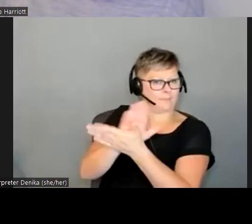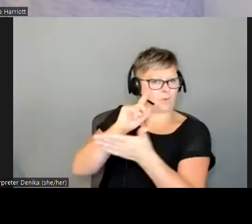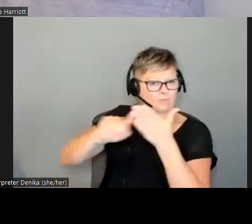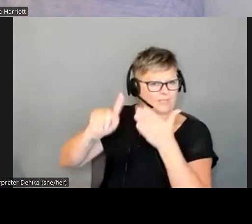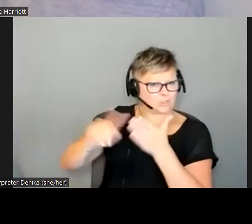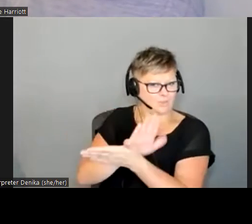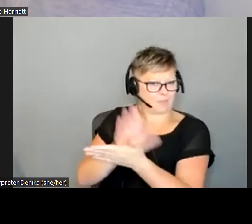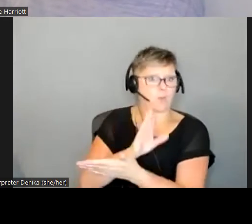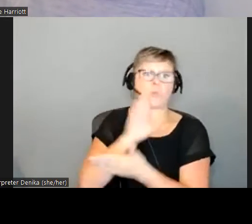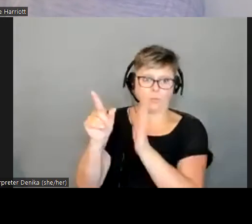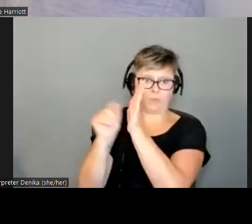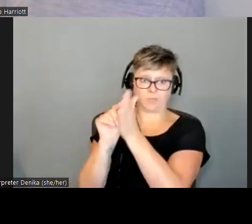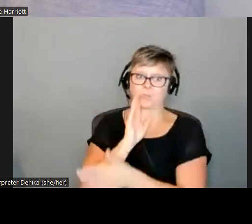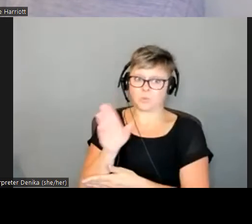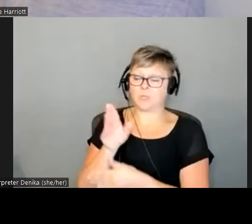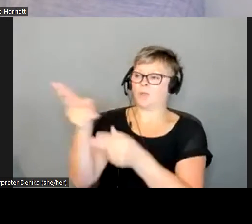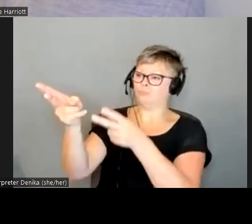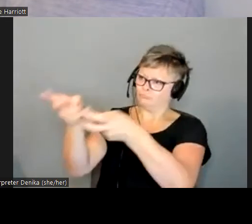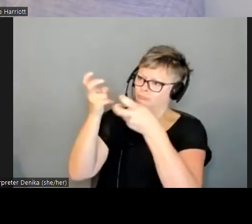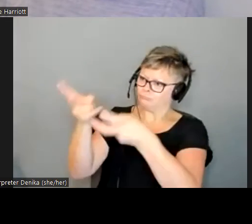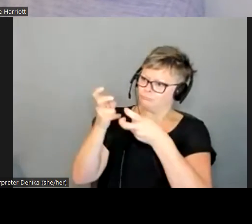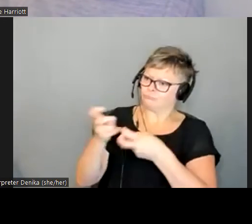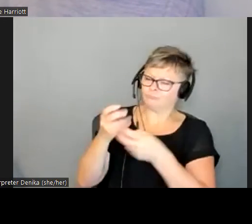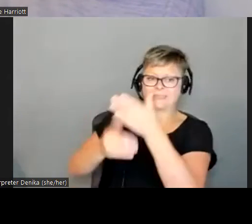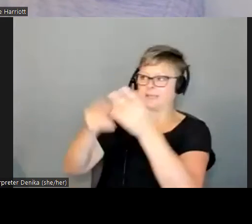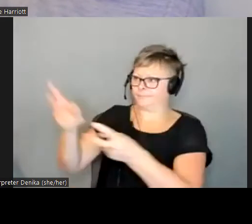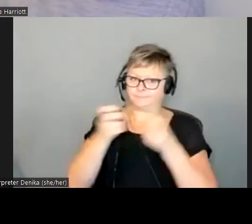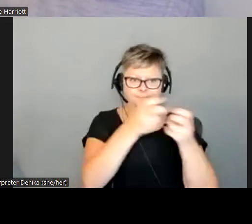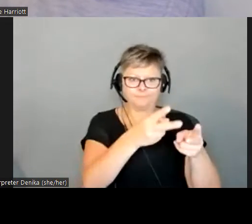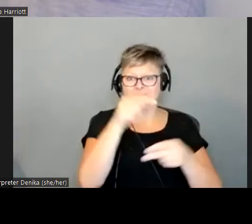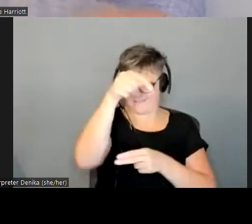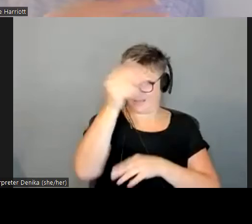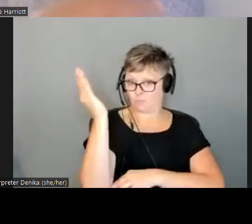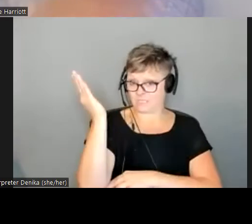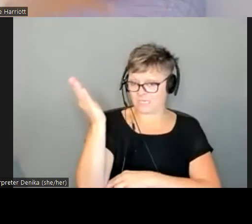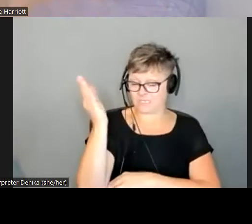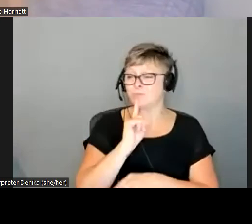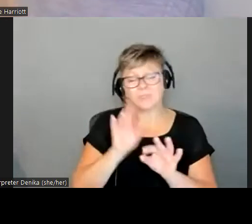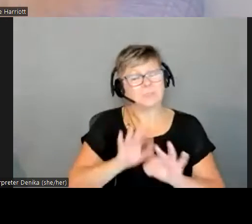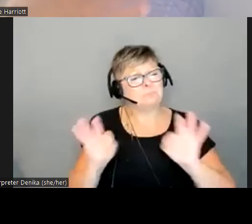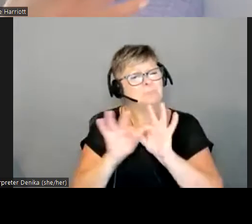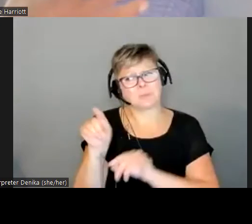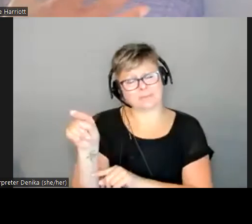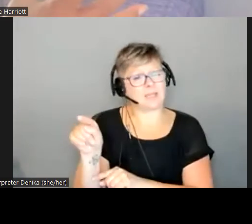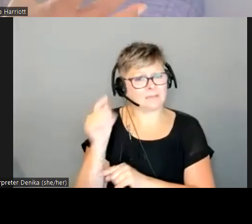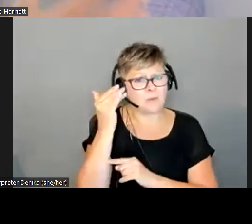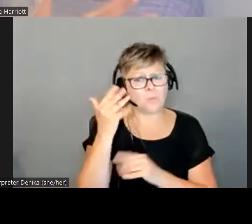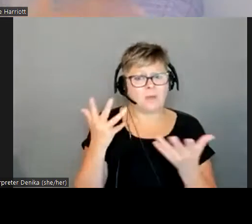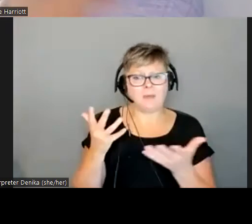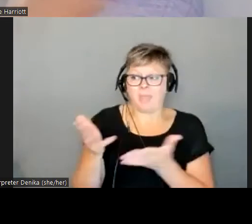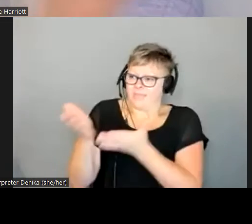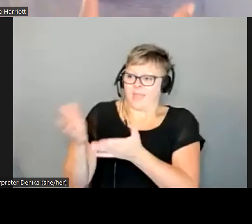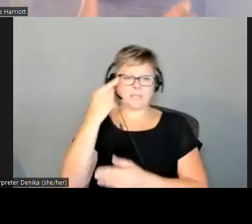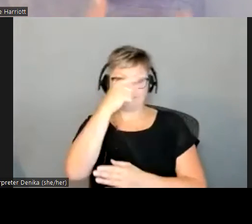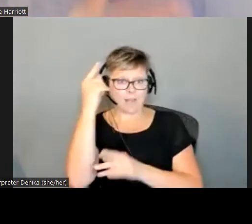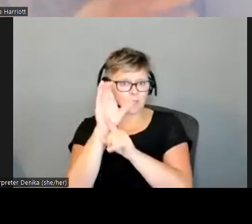published. And that website is really helpful because you do have an element of just, this is the Black culture,